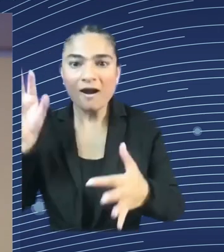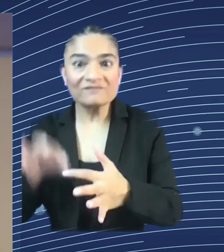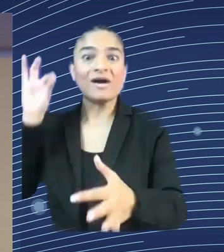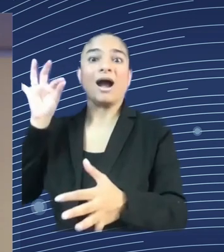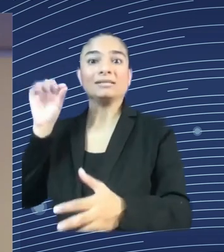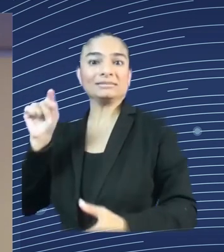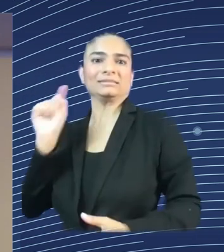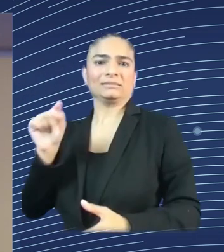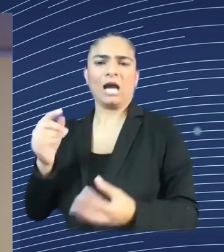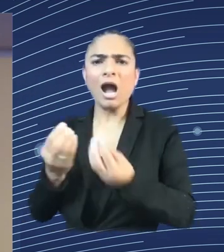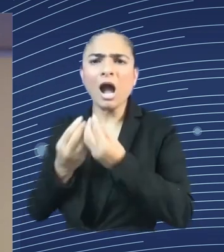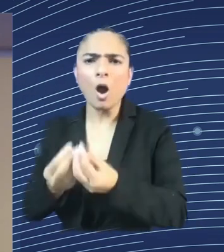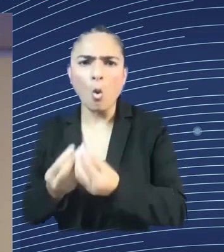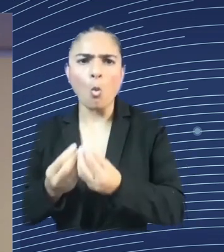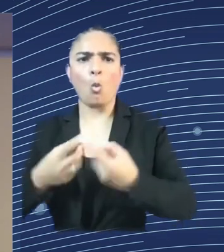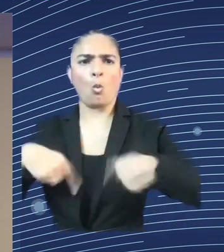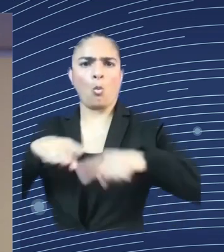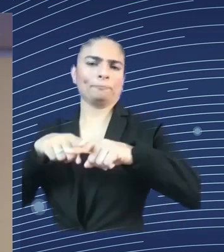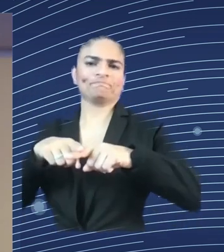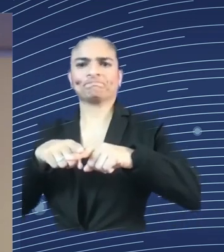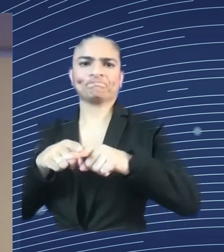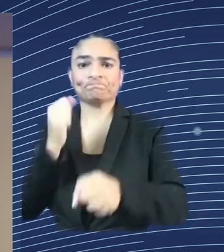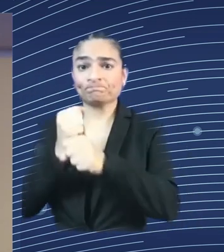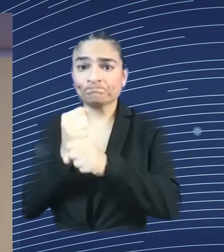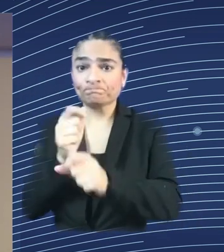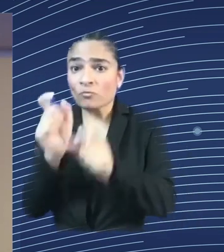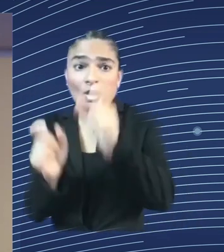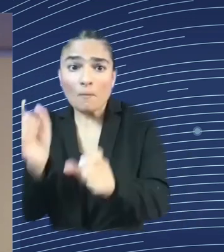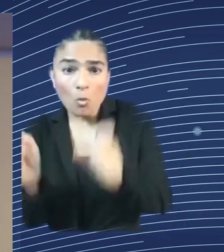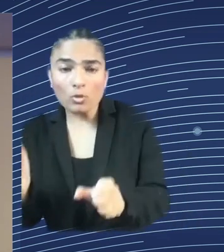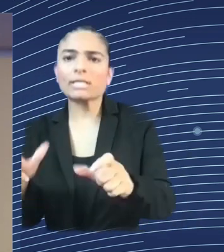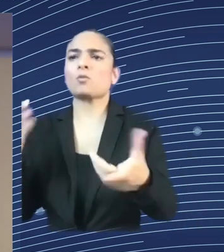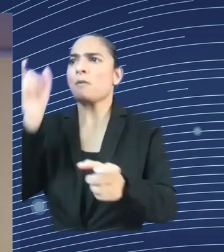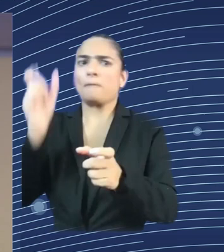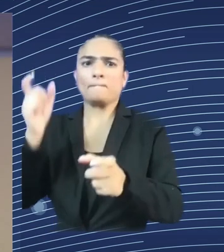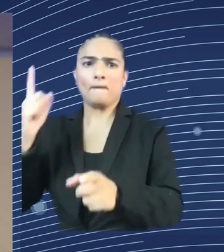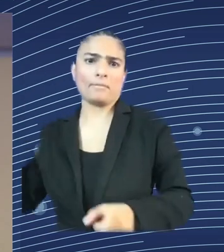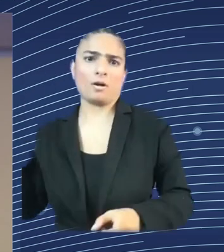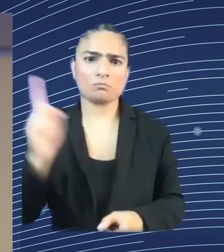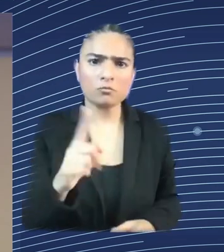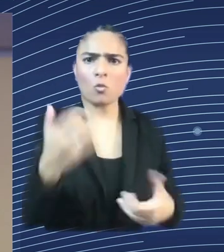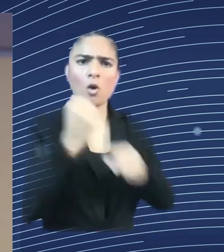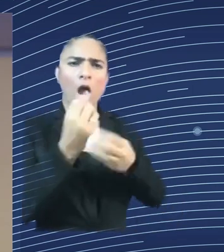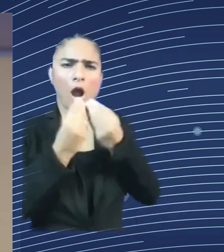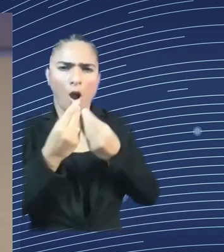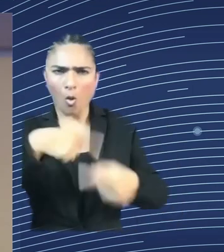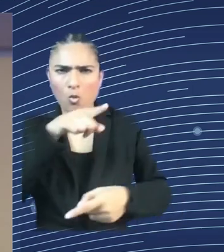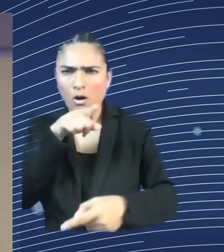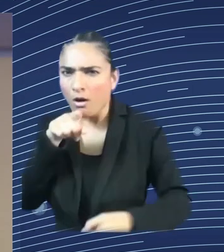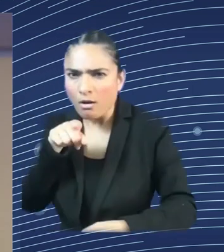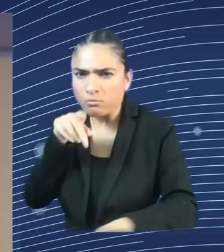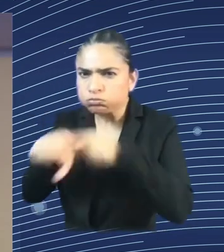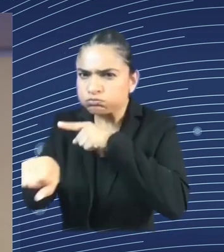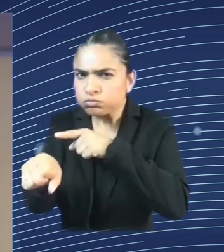have, for me, and we have this in Belgium, you have to have a unique number so you can link